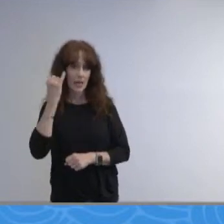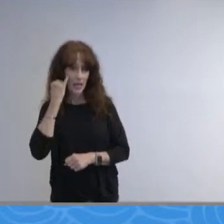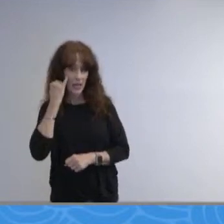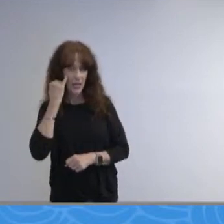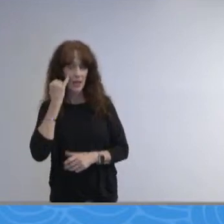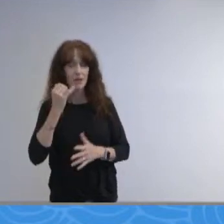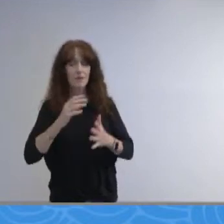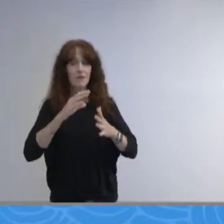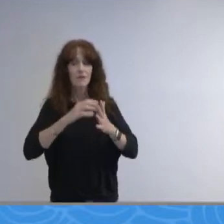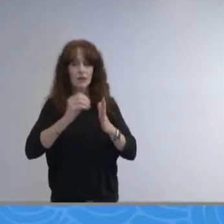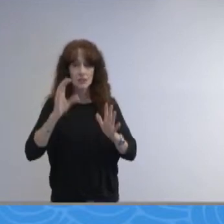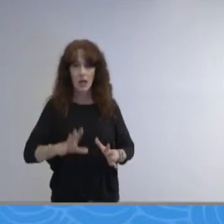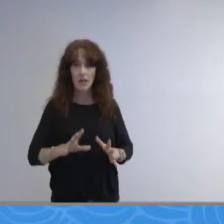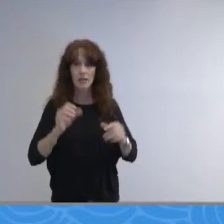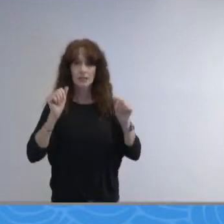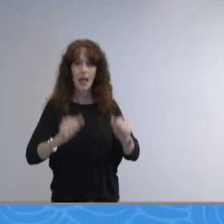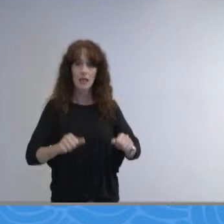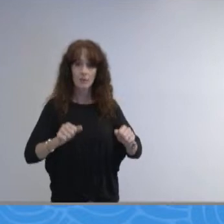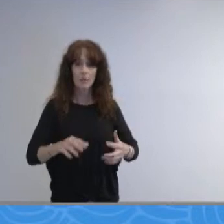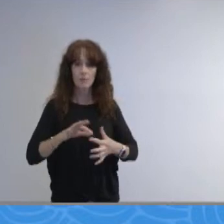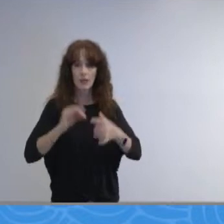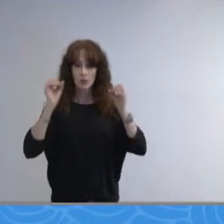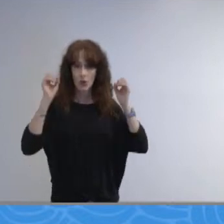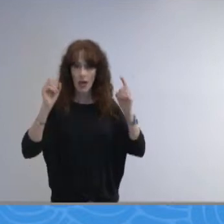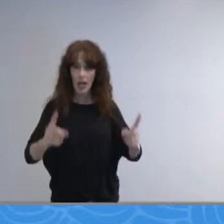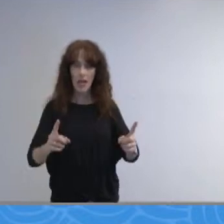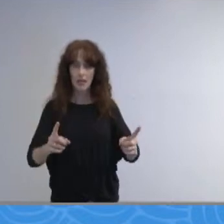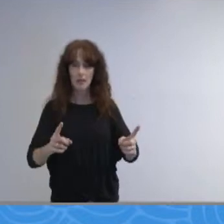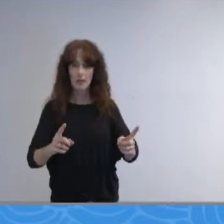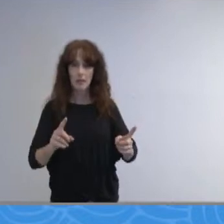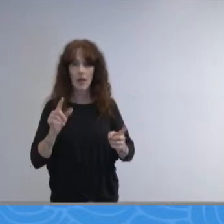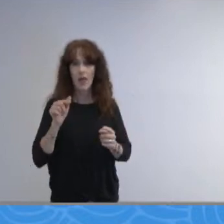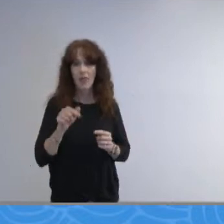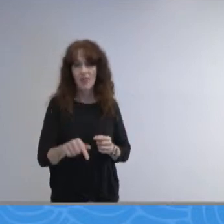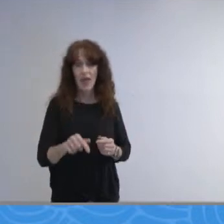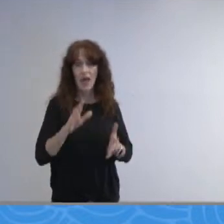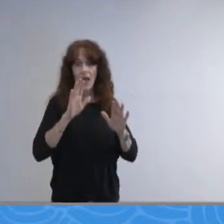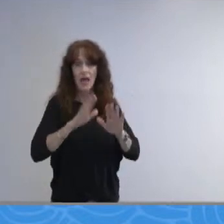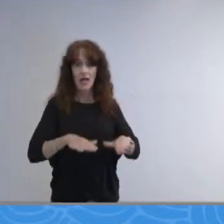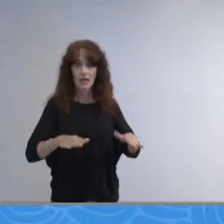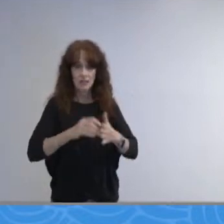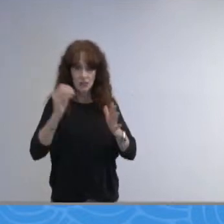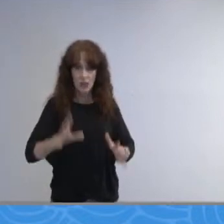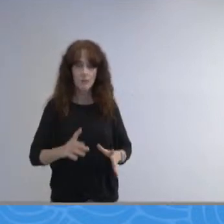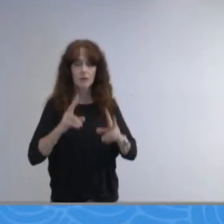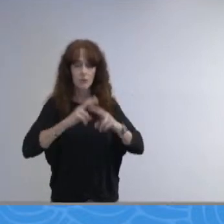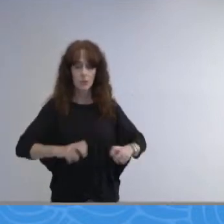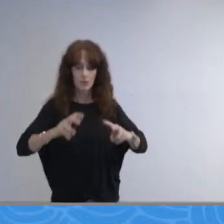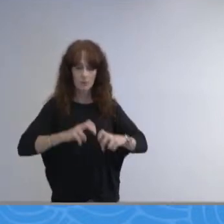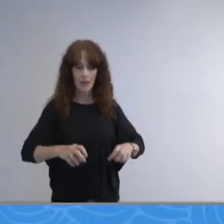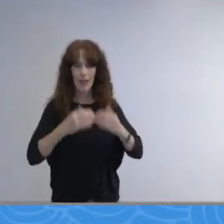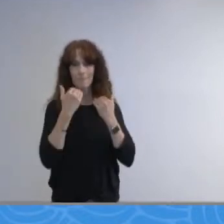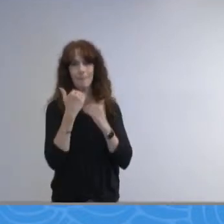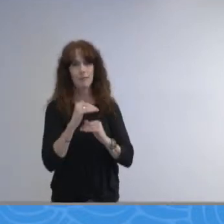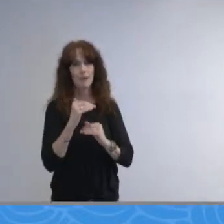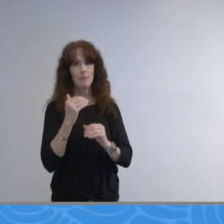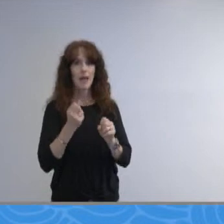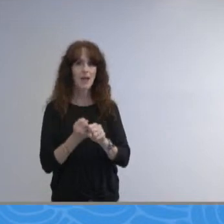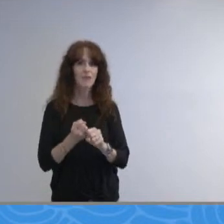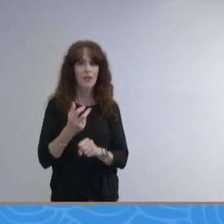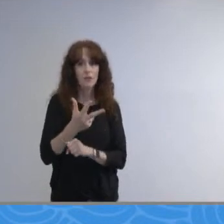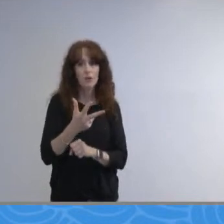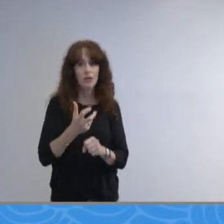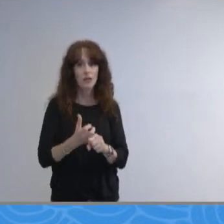is found eligible for special education services, that child must be reassessed at minimum every 3